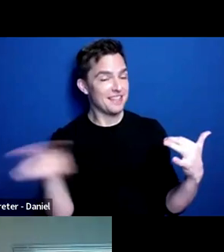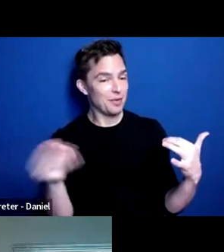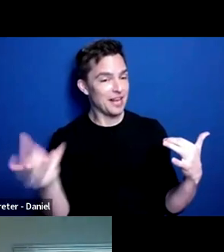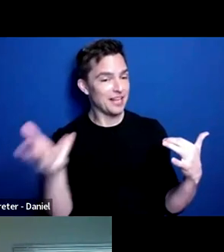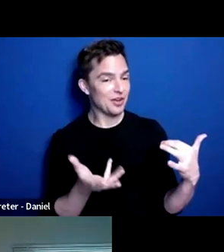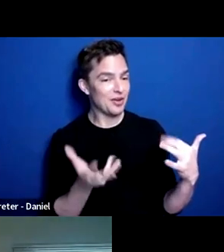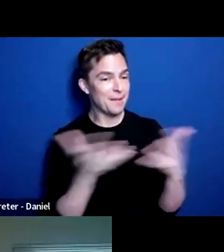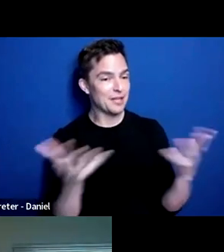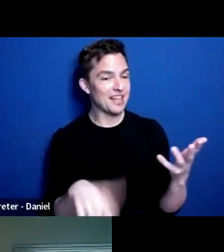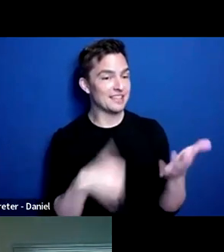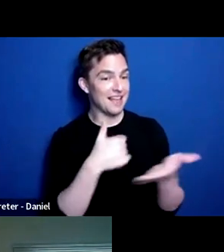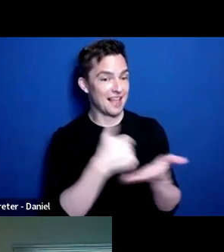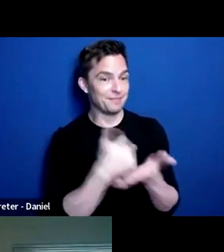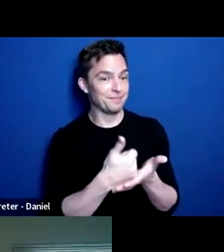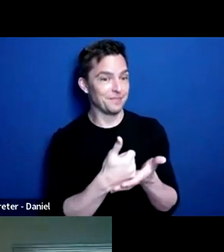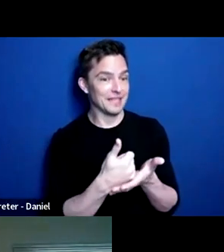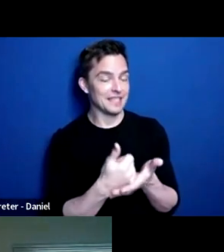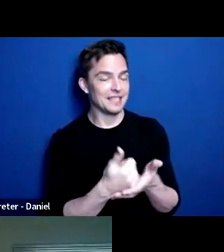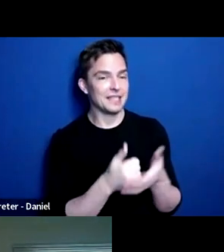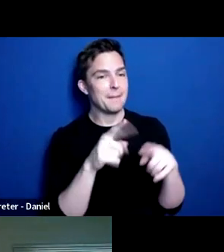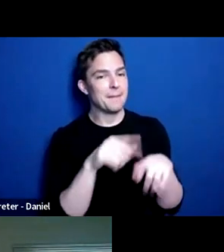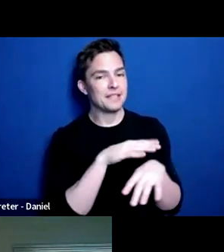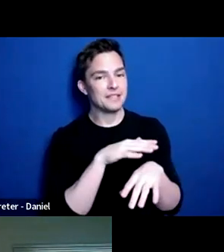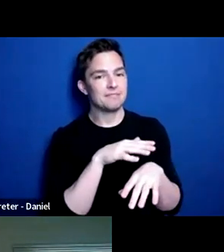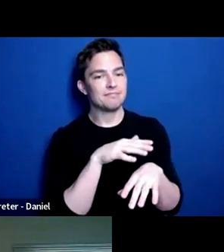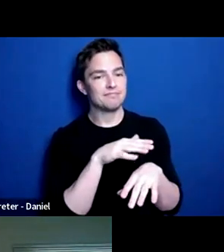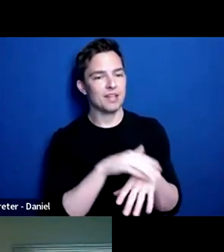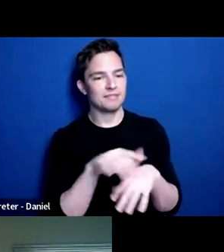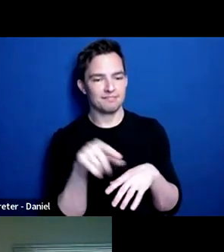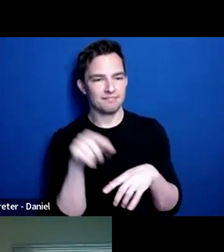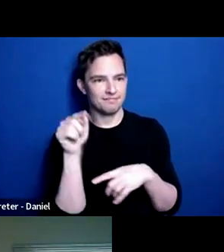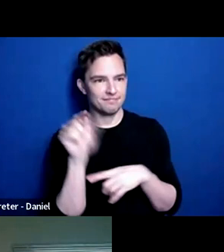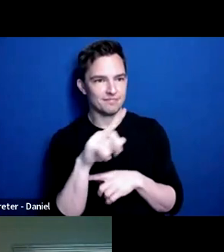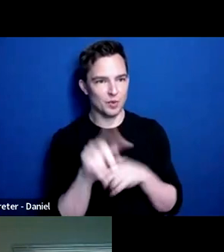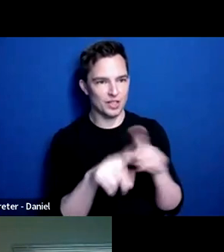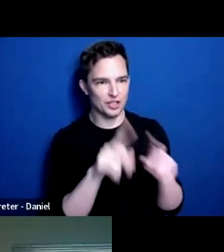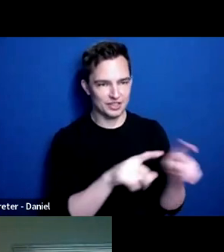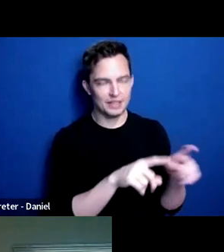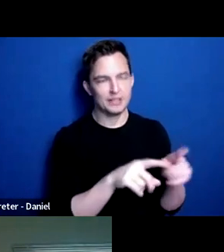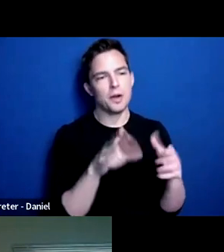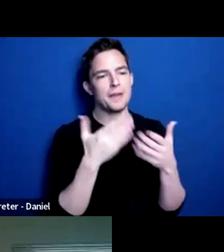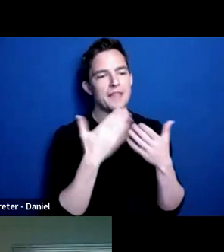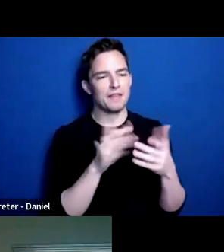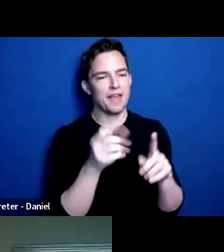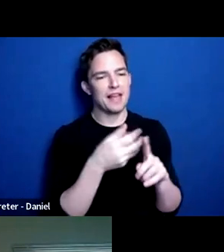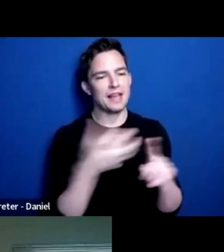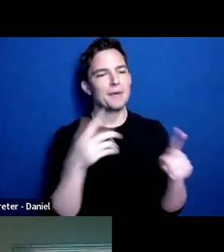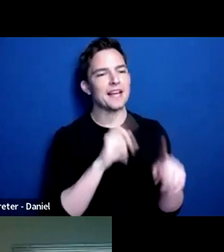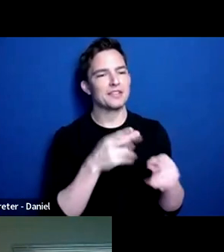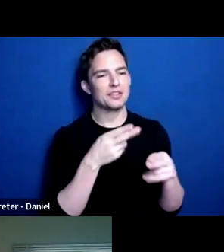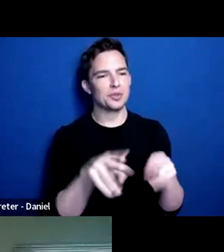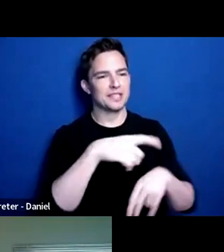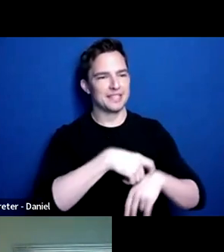how much that has helped based on if there'll be any questions. So thank you so much for that elaborate answer in such a